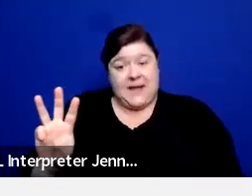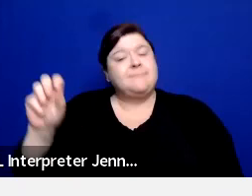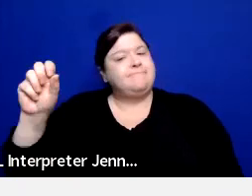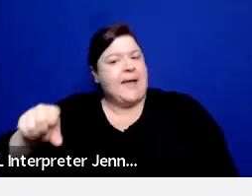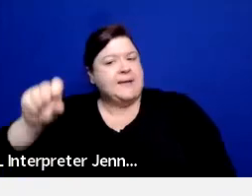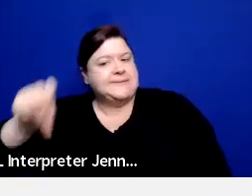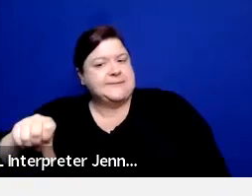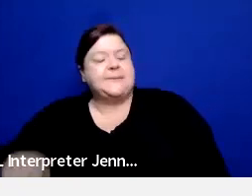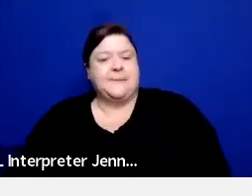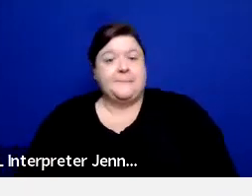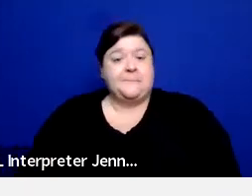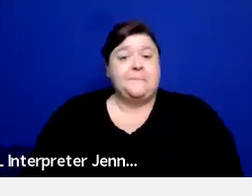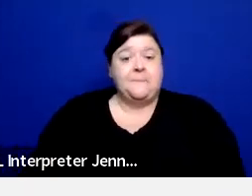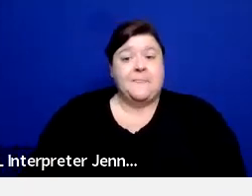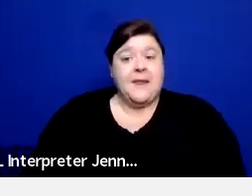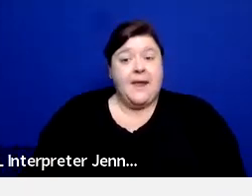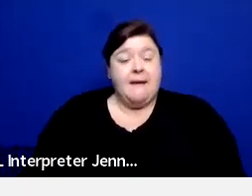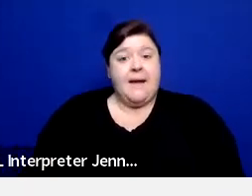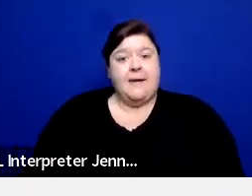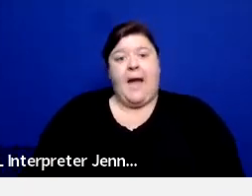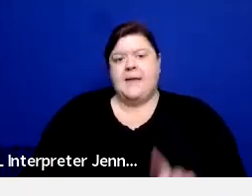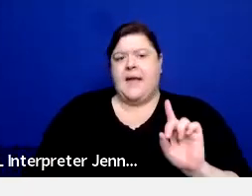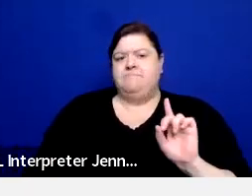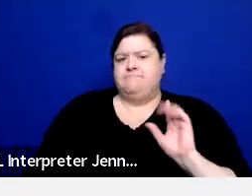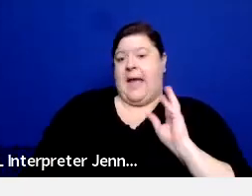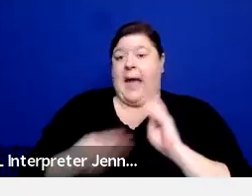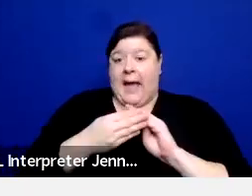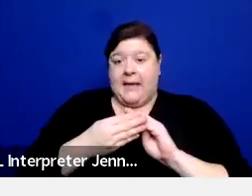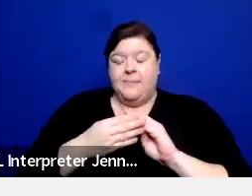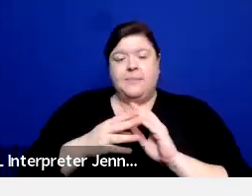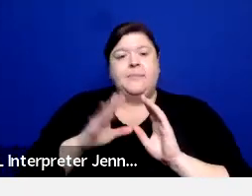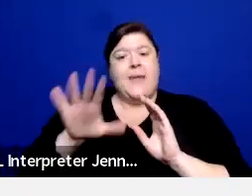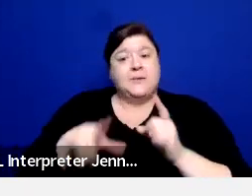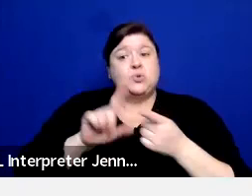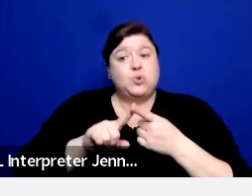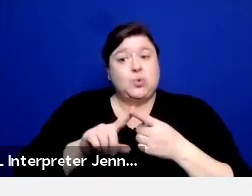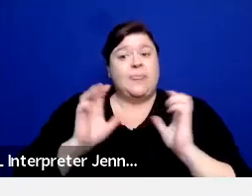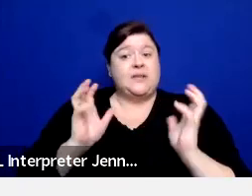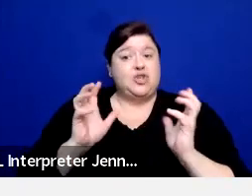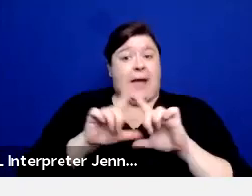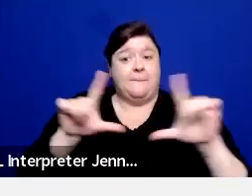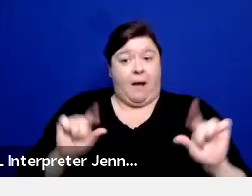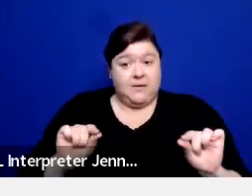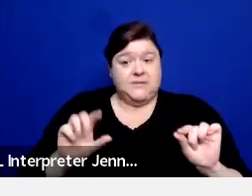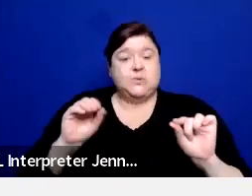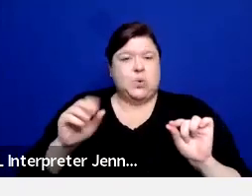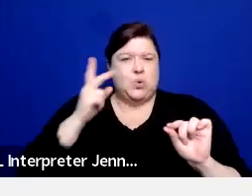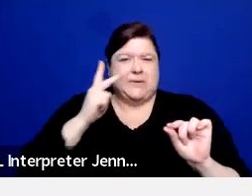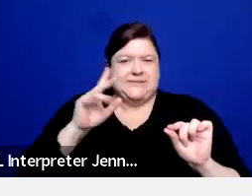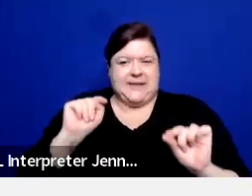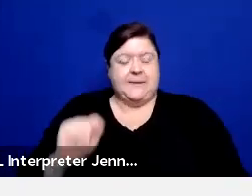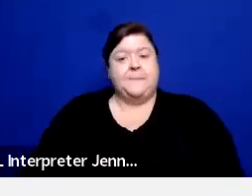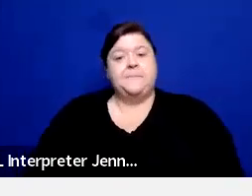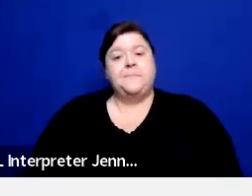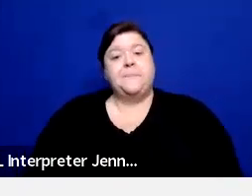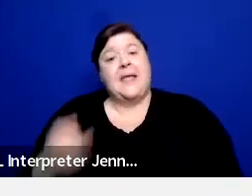Yes, and I can look up a link and put that in the chat as well. Thank you. So if a